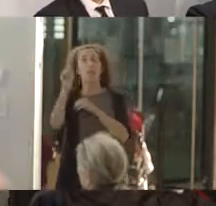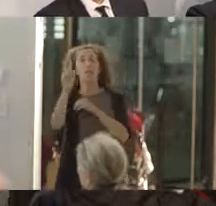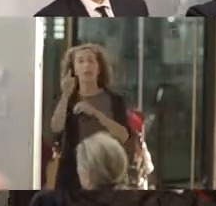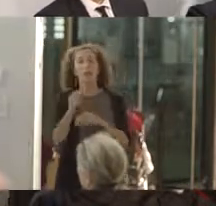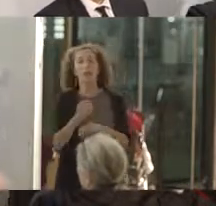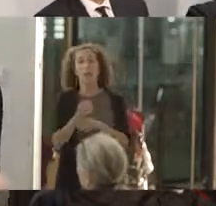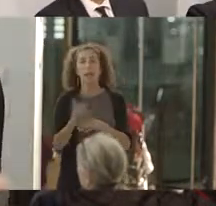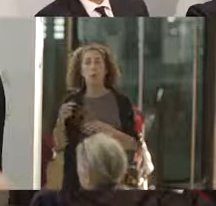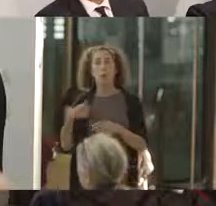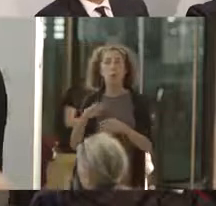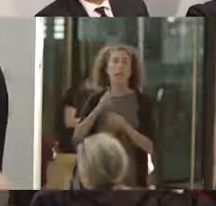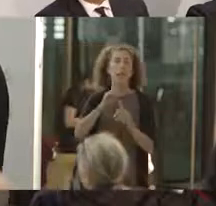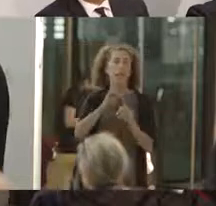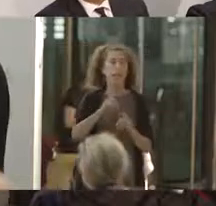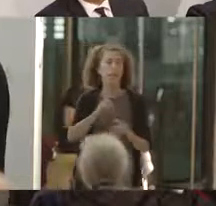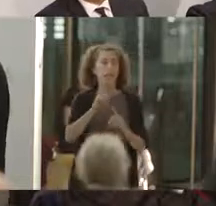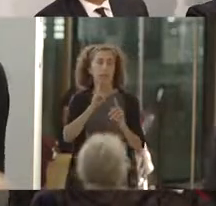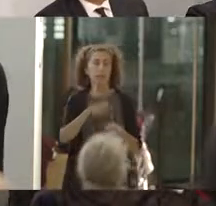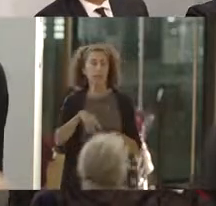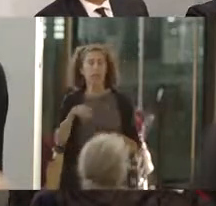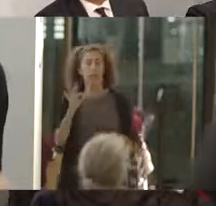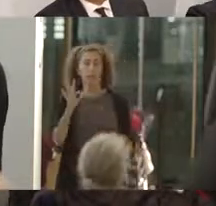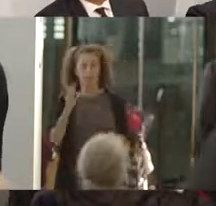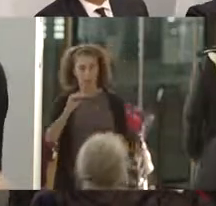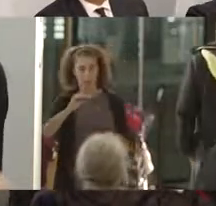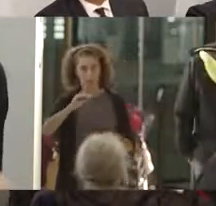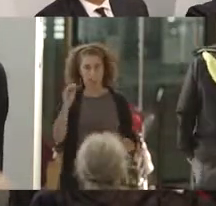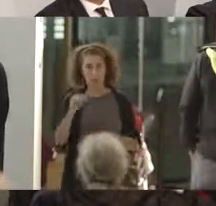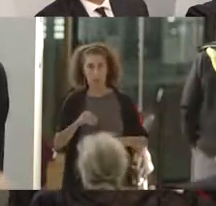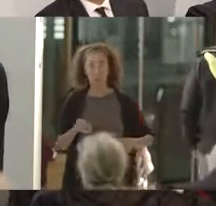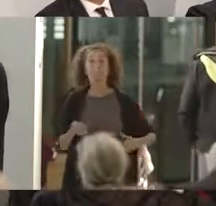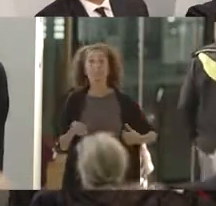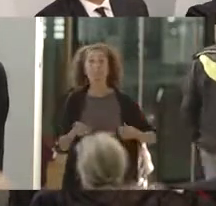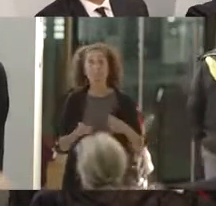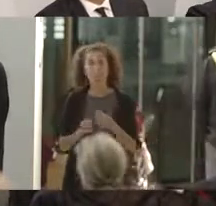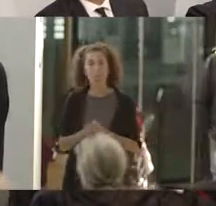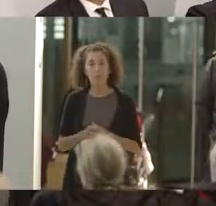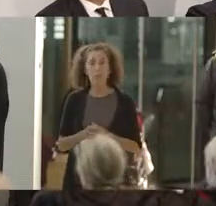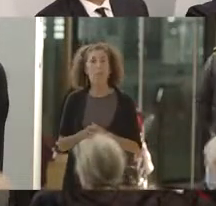Okay. I believe it's the 90. I just want to...